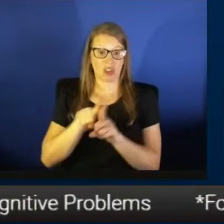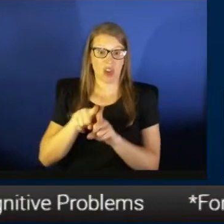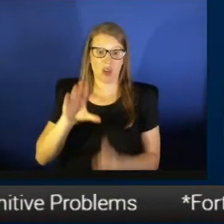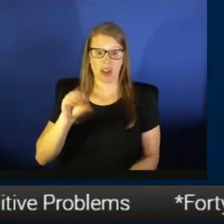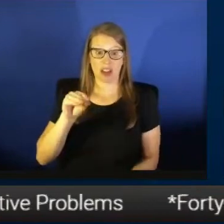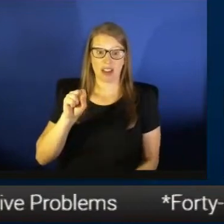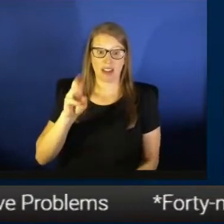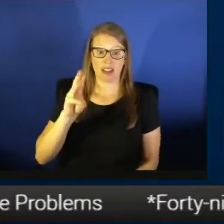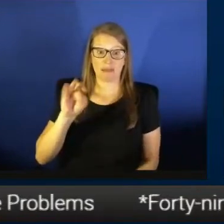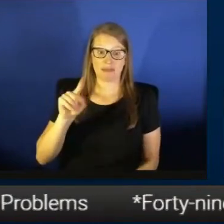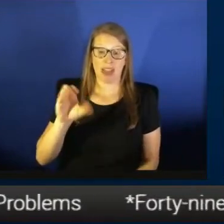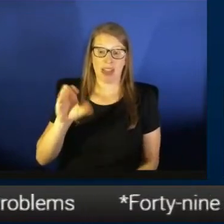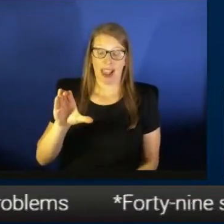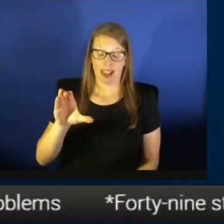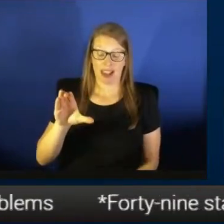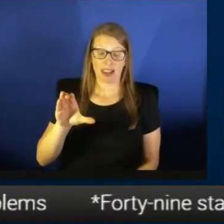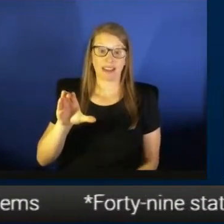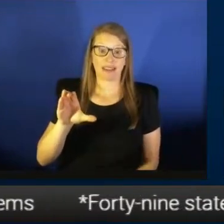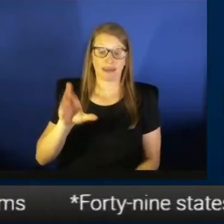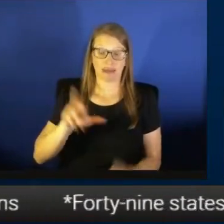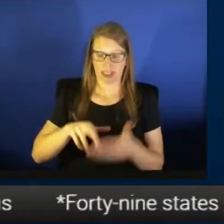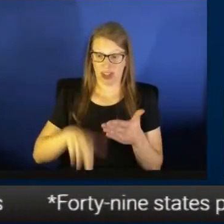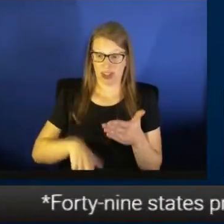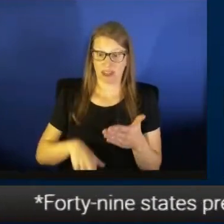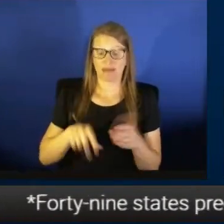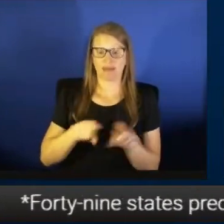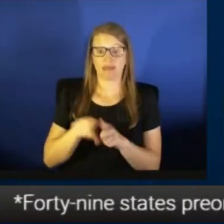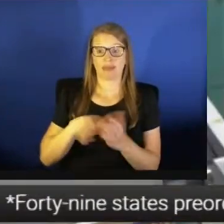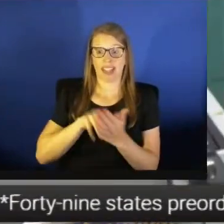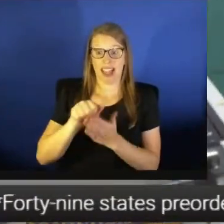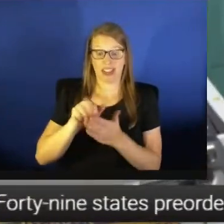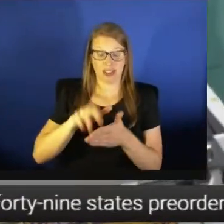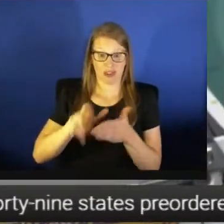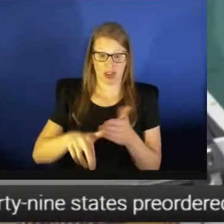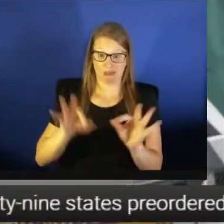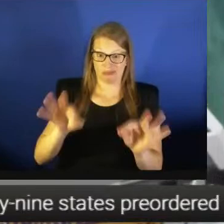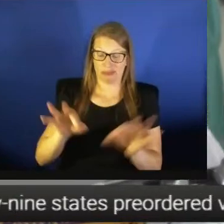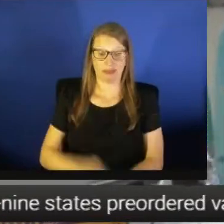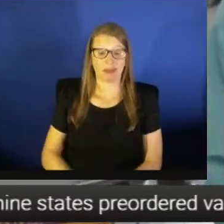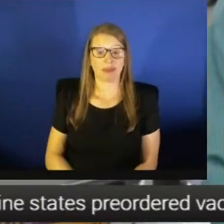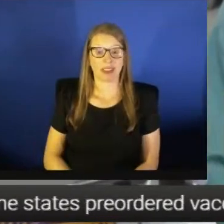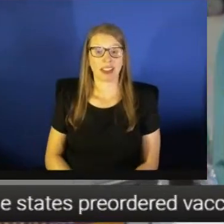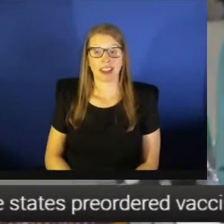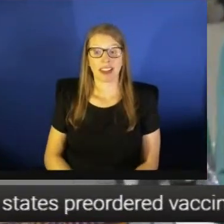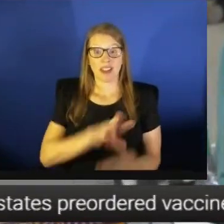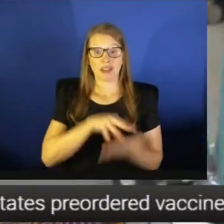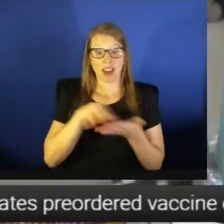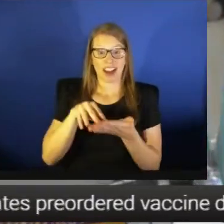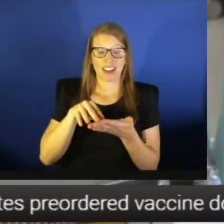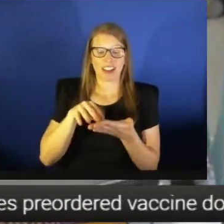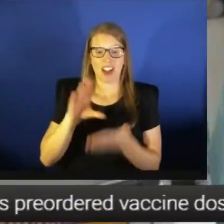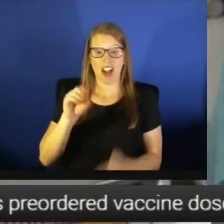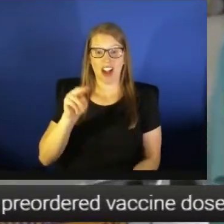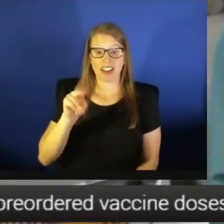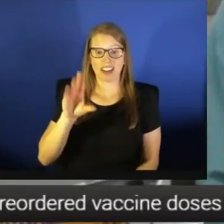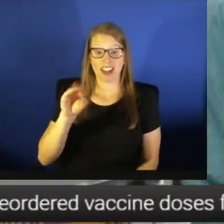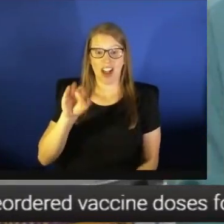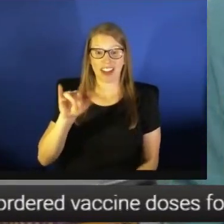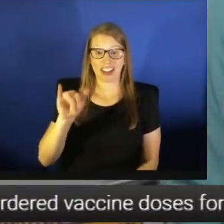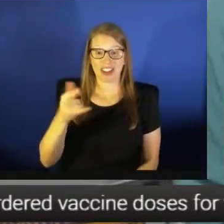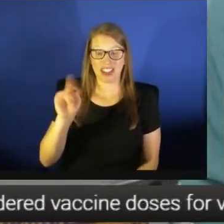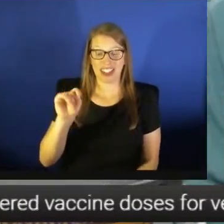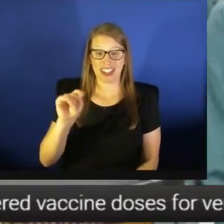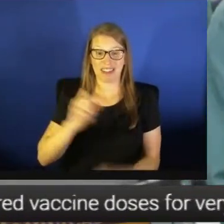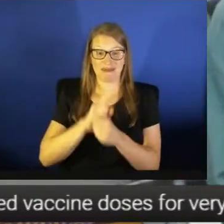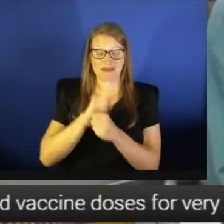cancer outcome. Dr. Carolyn Savio, thank you so much. Radiational oncologist, right? I want to make sure I get your... Radiation